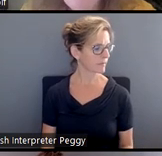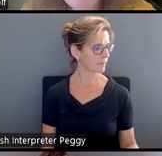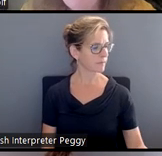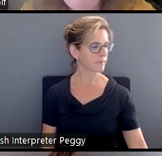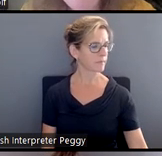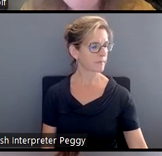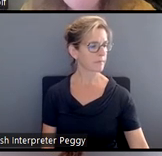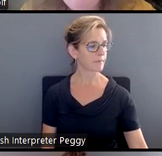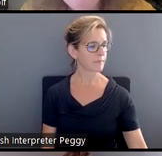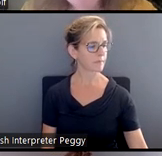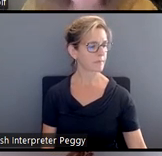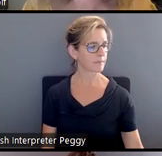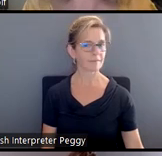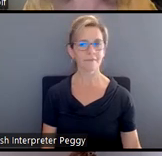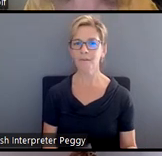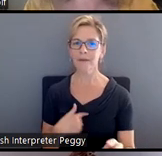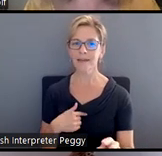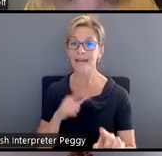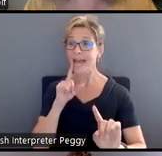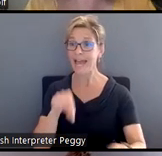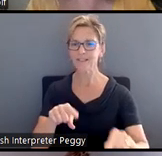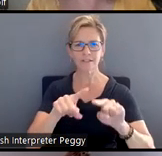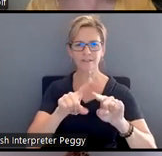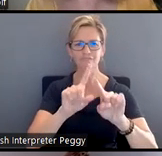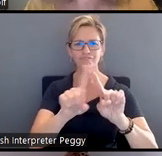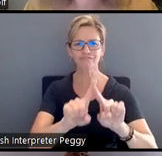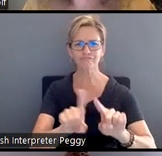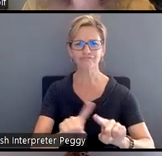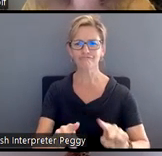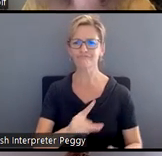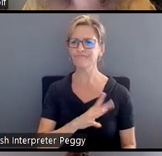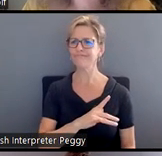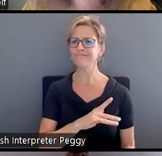I love the variety I'm seeing in the answer. People are going to do different things. That's fantastic.